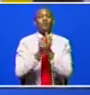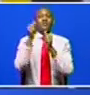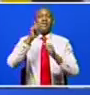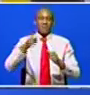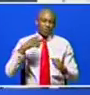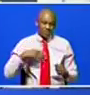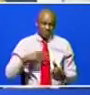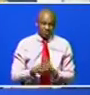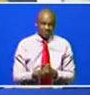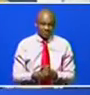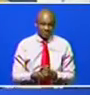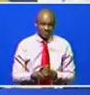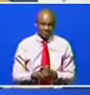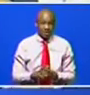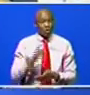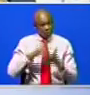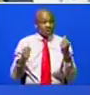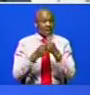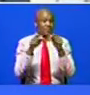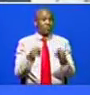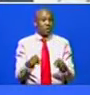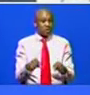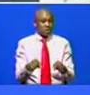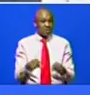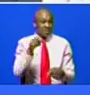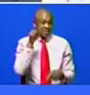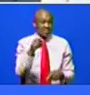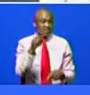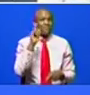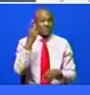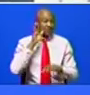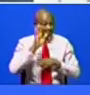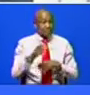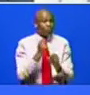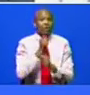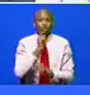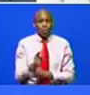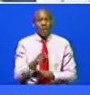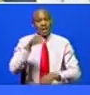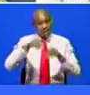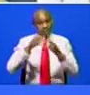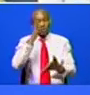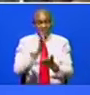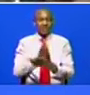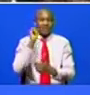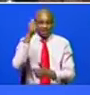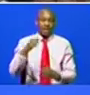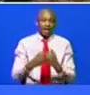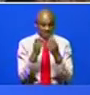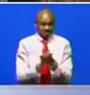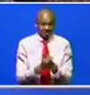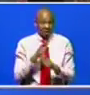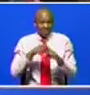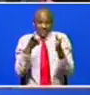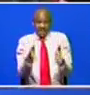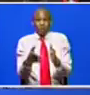million people. What has transpired today is but the first step in ensuring electoral justice in Kenya. But now